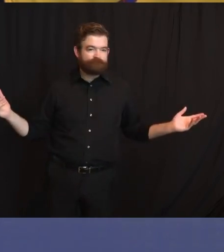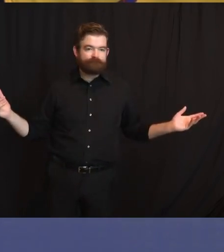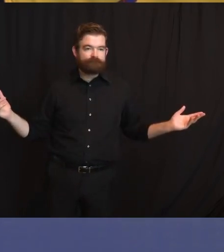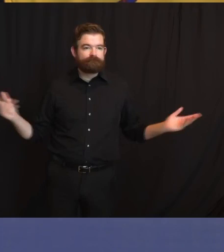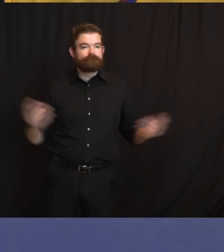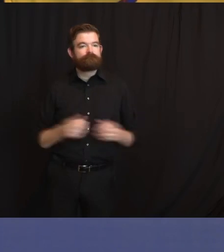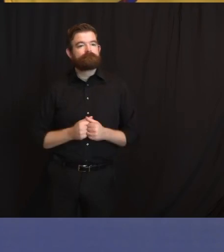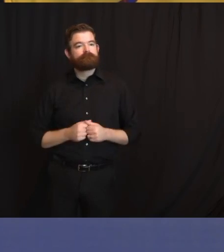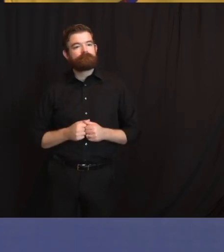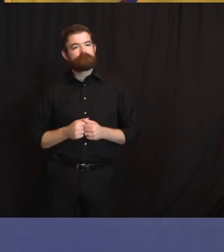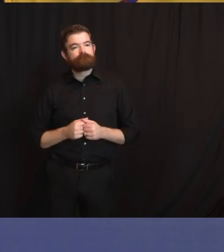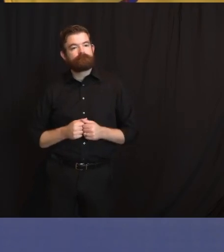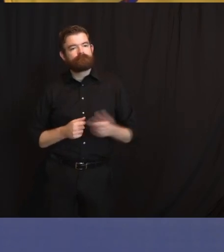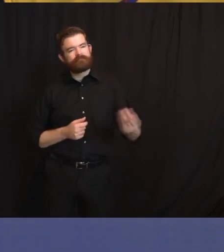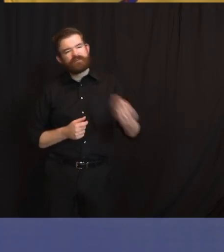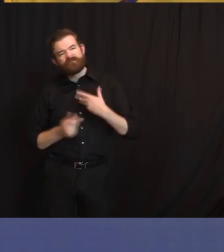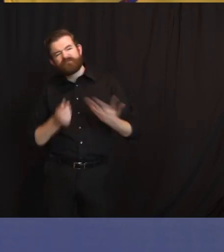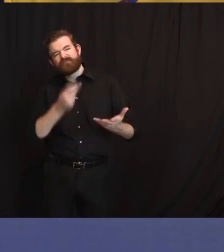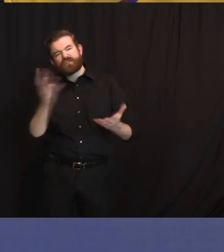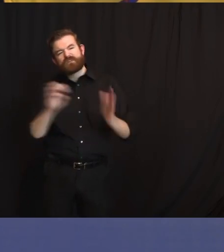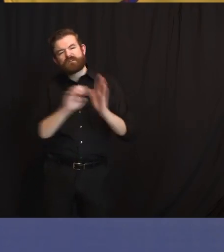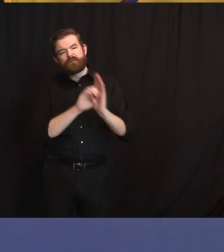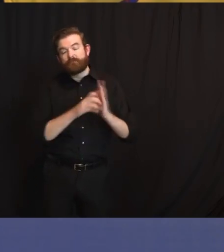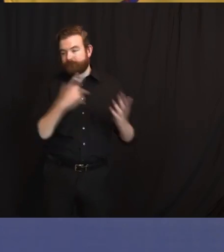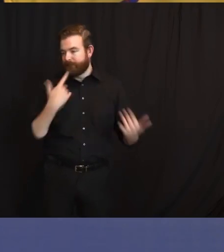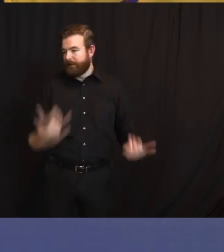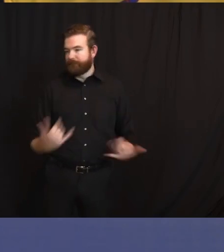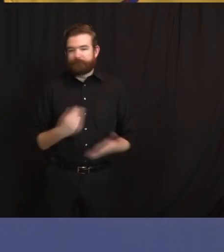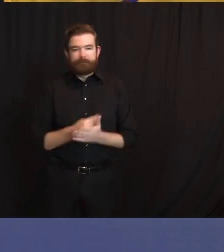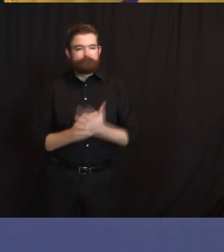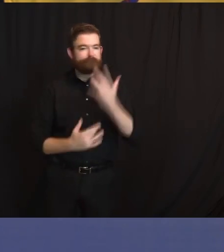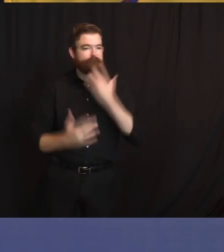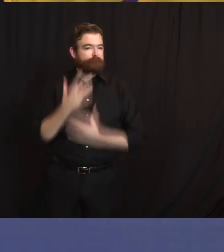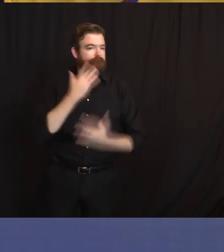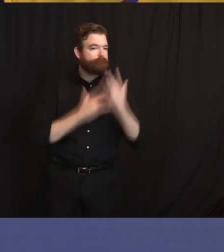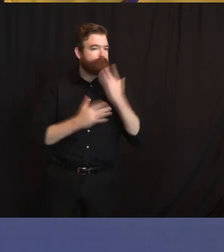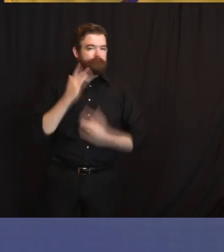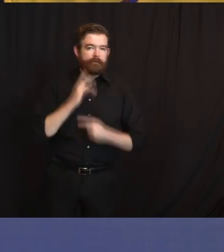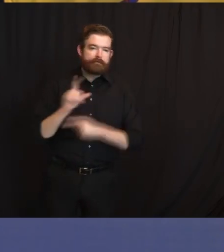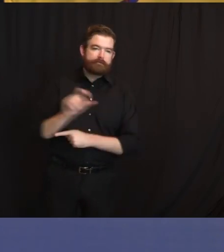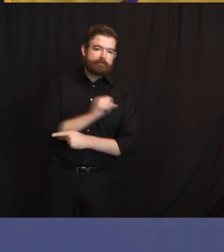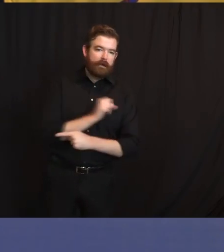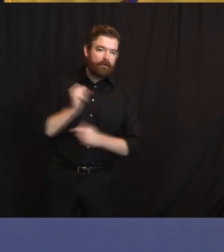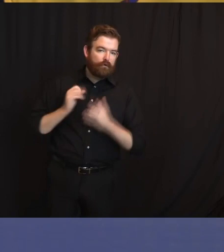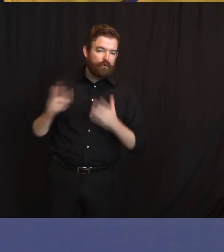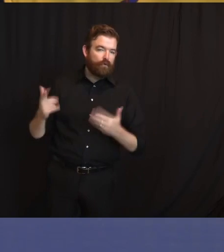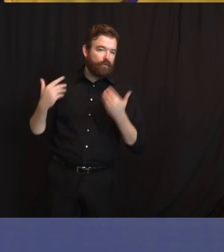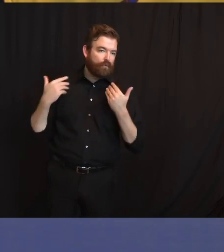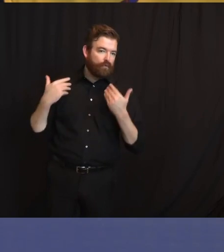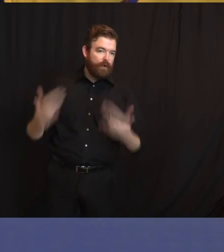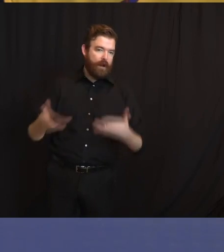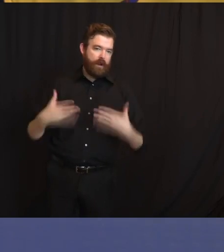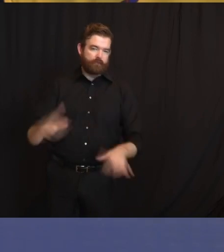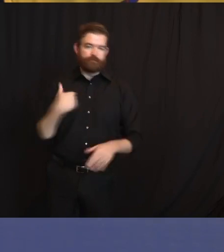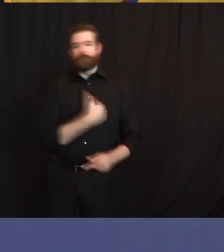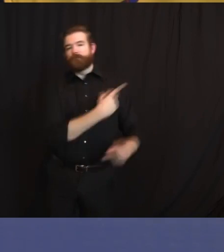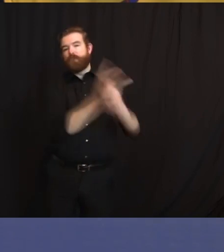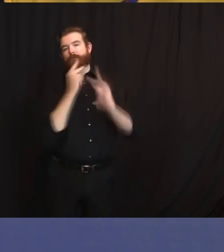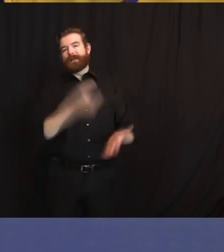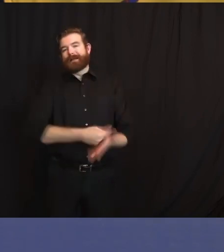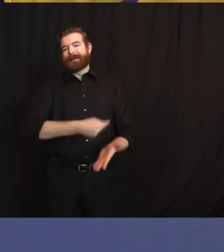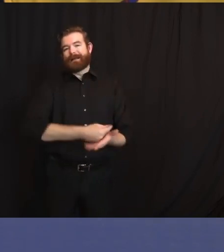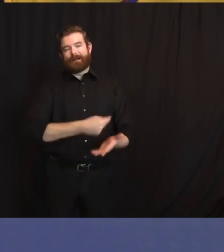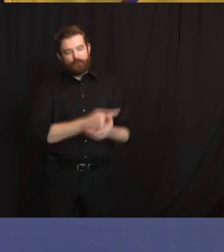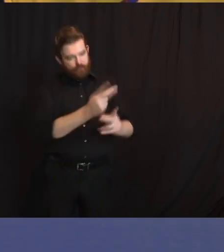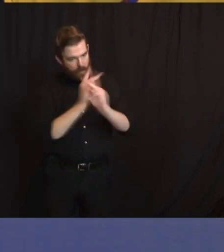We just don't have the money. And so we need the Senate to move forward on allowing us to borrow, and that's